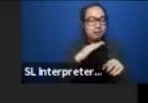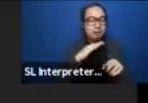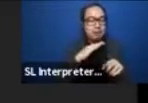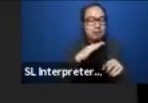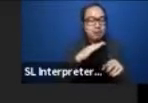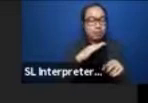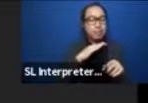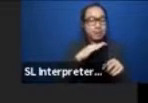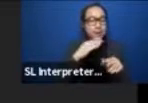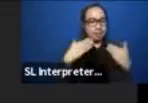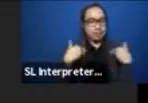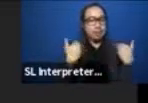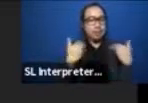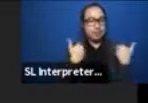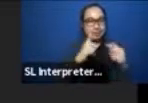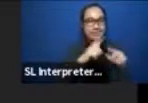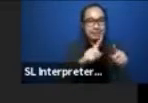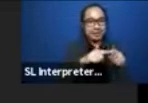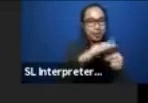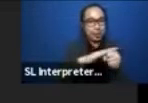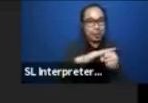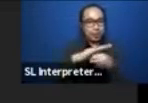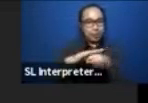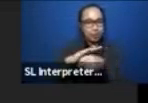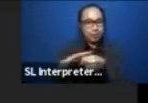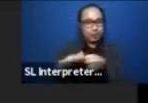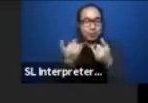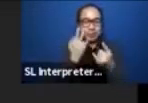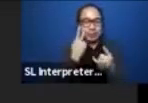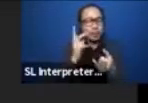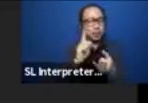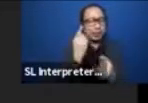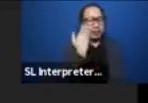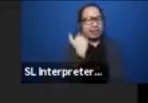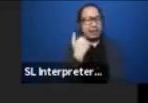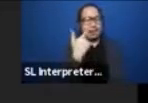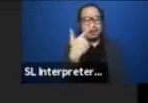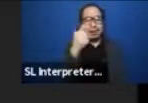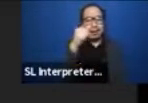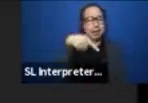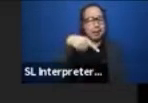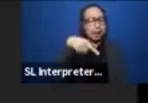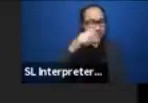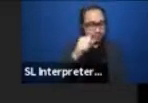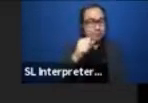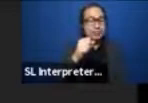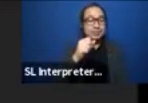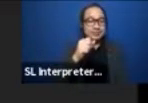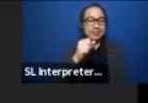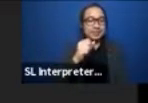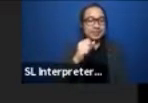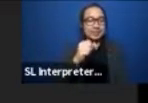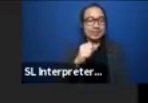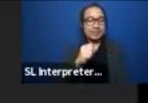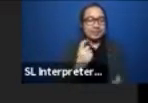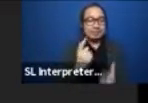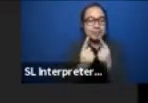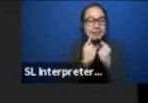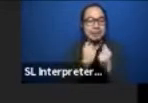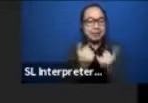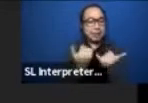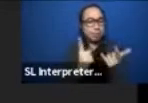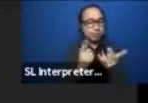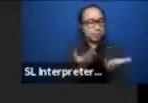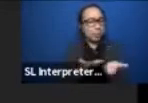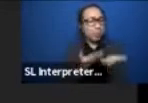well as what are the gaps in programming that the research was able to identify, and what recommendations for programming it made